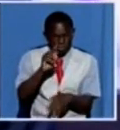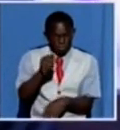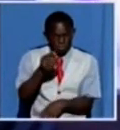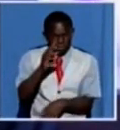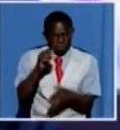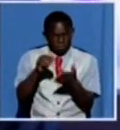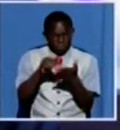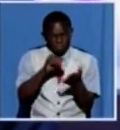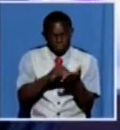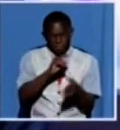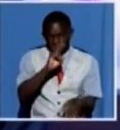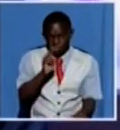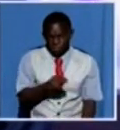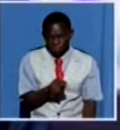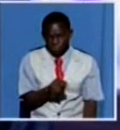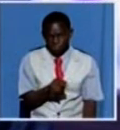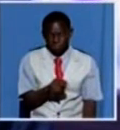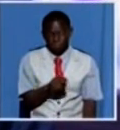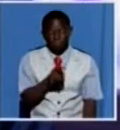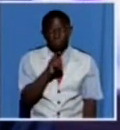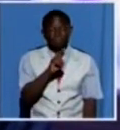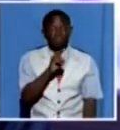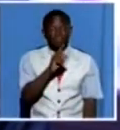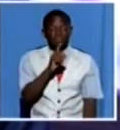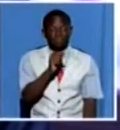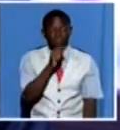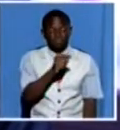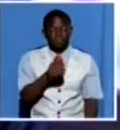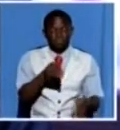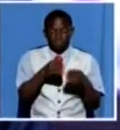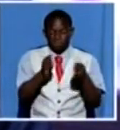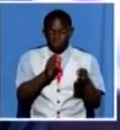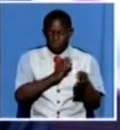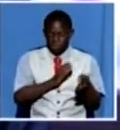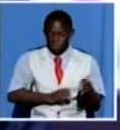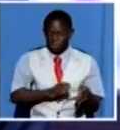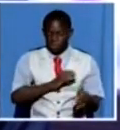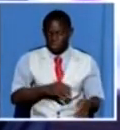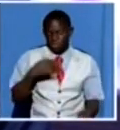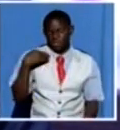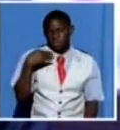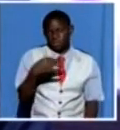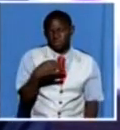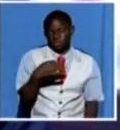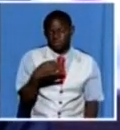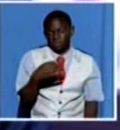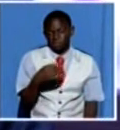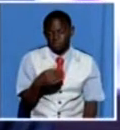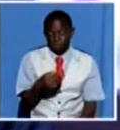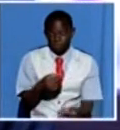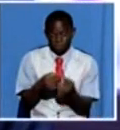and the company that was awarded costed us without VAT at $3.7 million. With VAT,